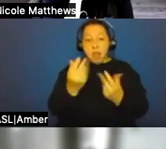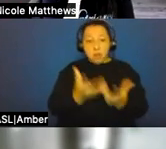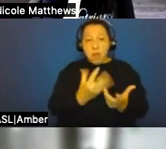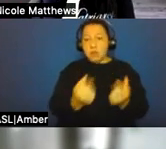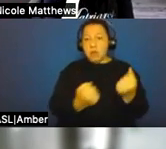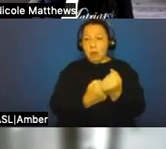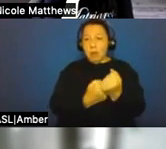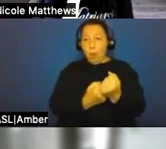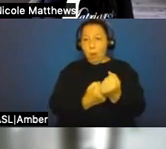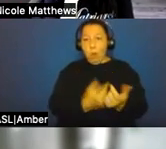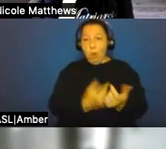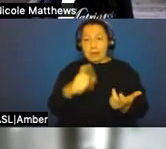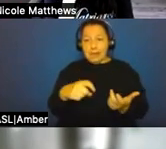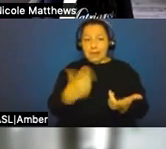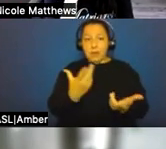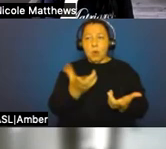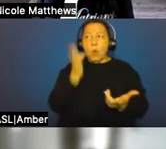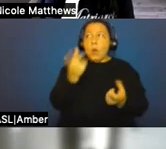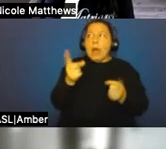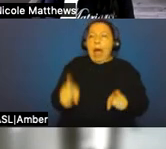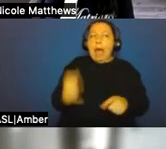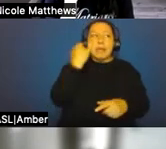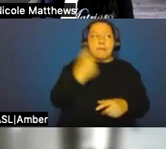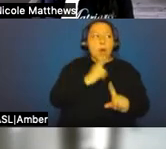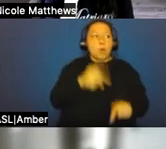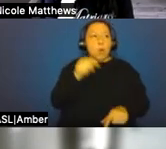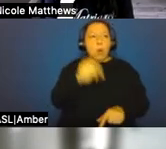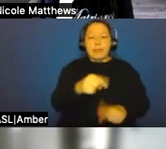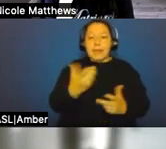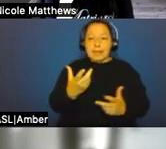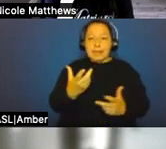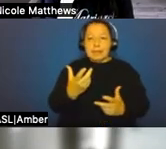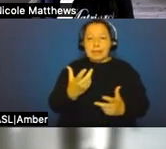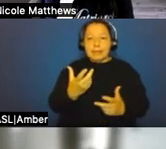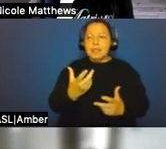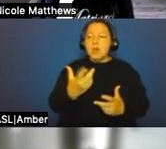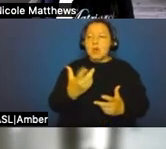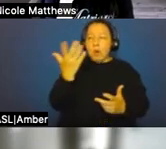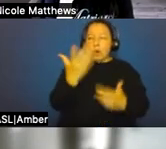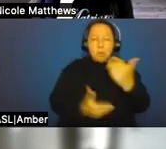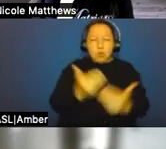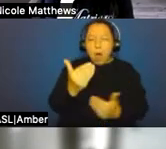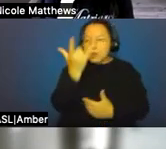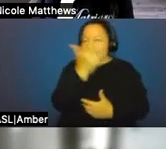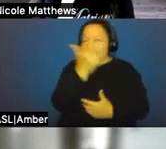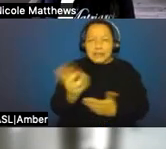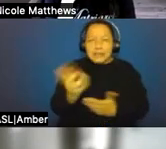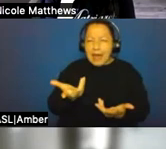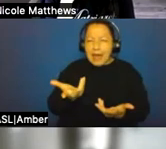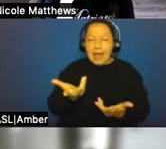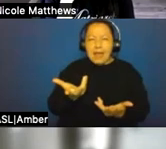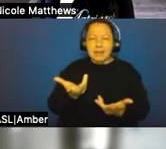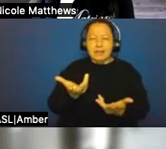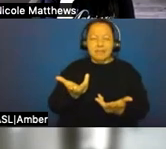like what's going to happen if I report this? What does the process look like? The criminal process look like? What are